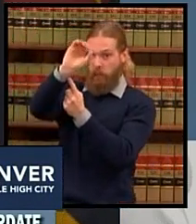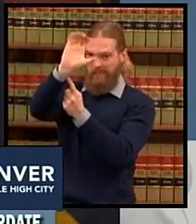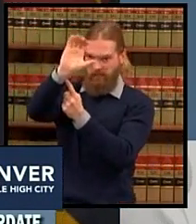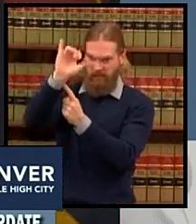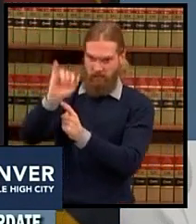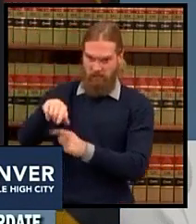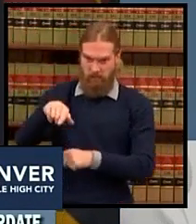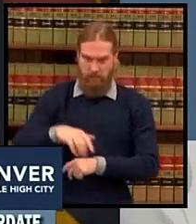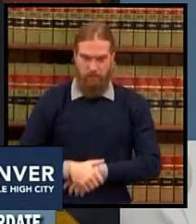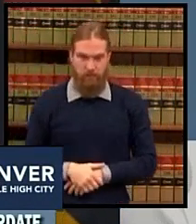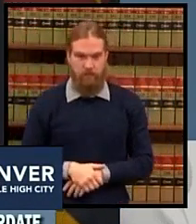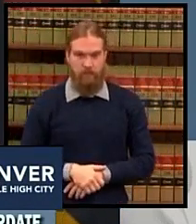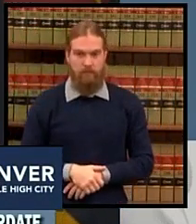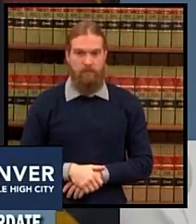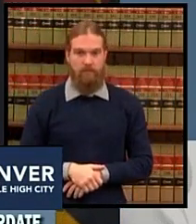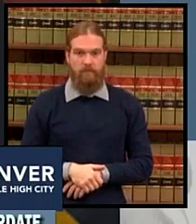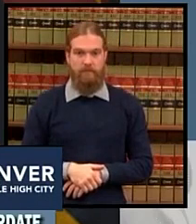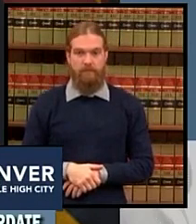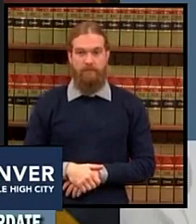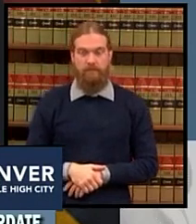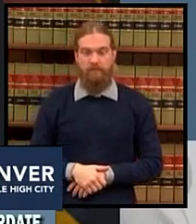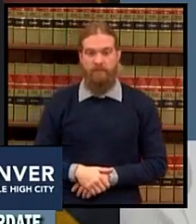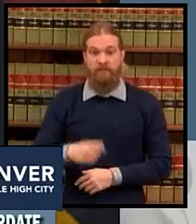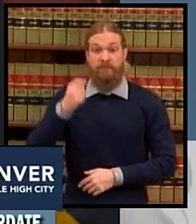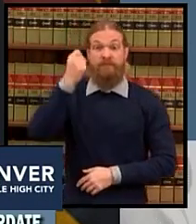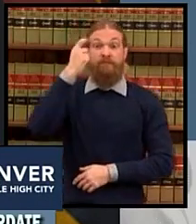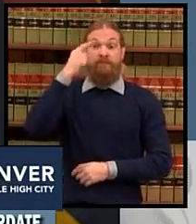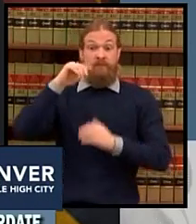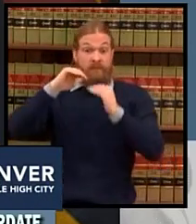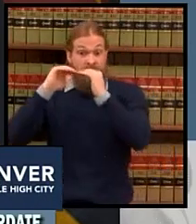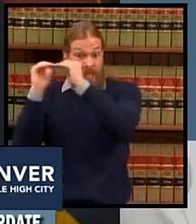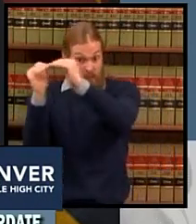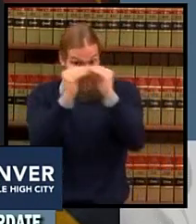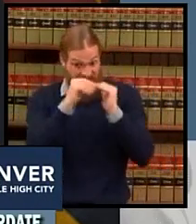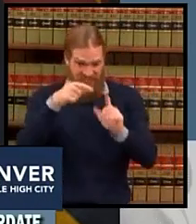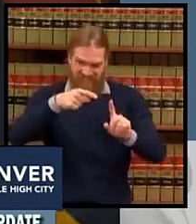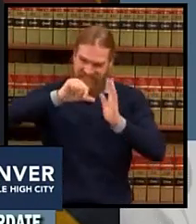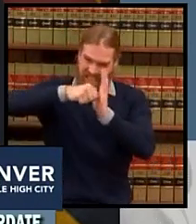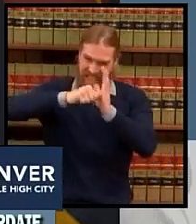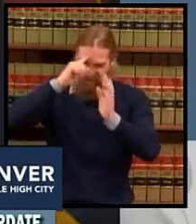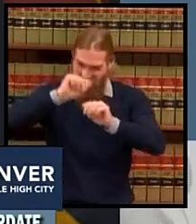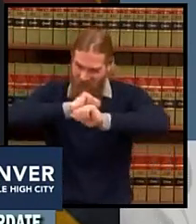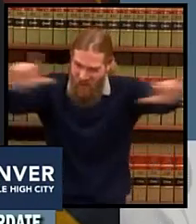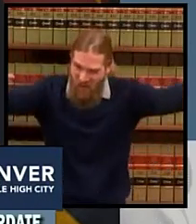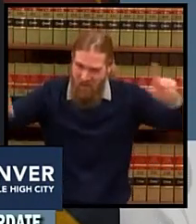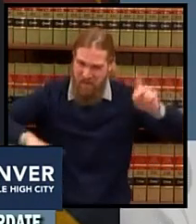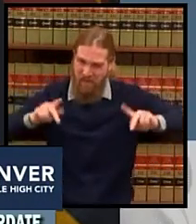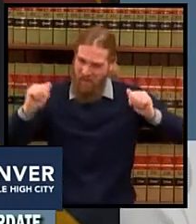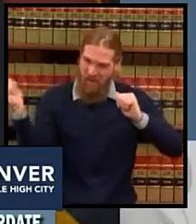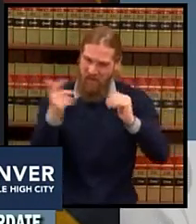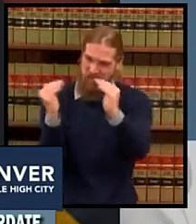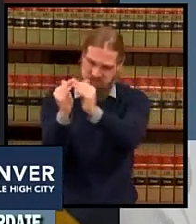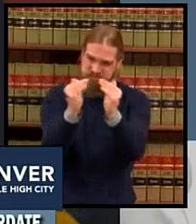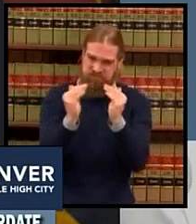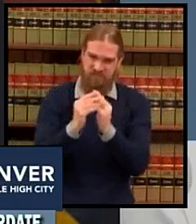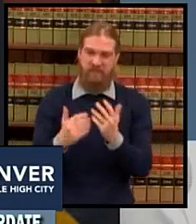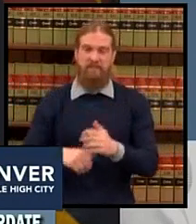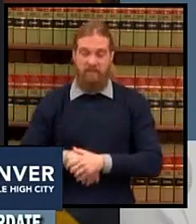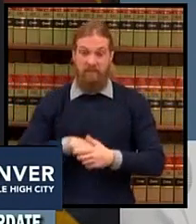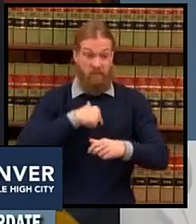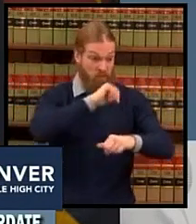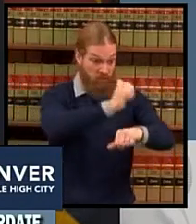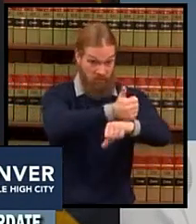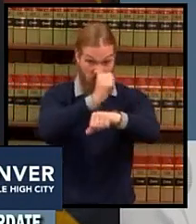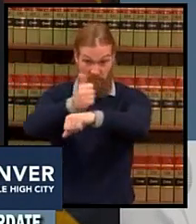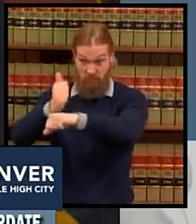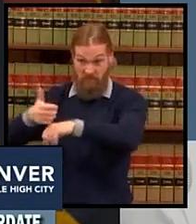towards setting up vaccination sites in our most static, vaccination sites in our most underserved communities, locations